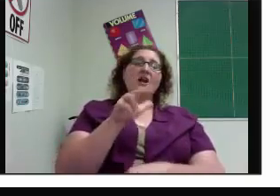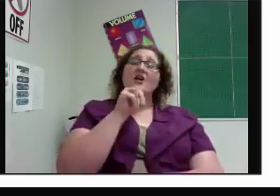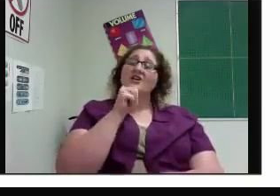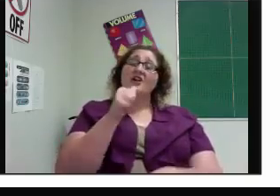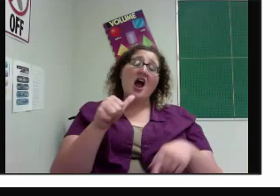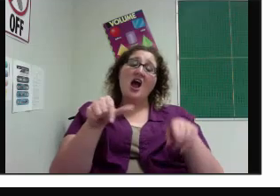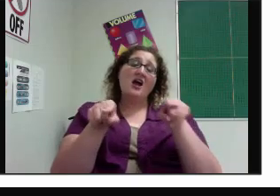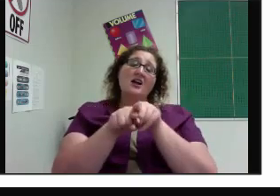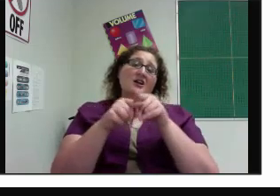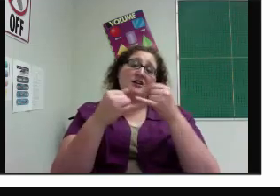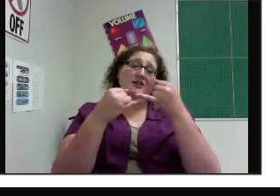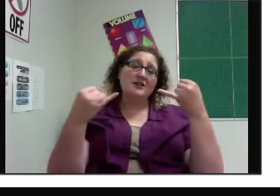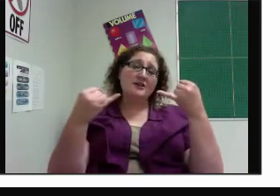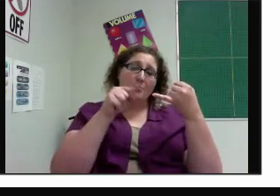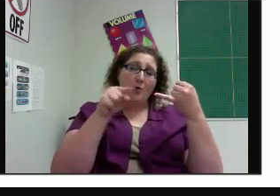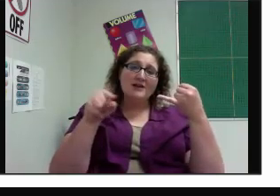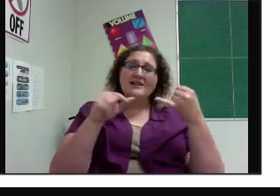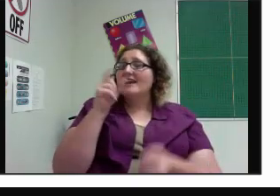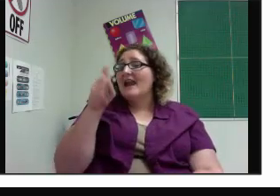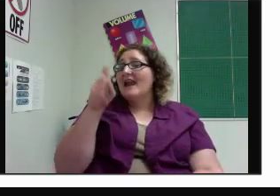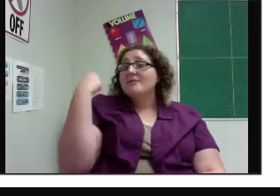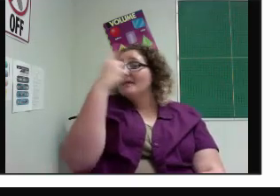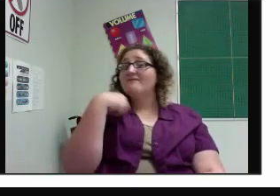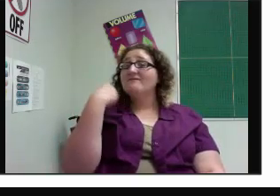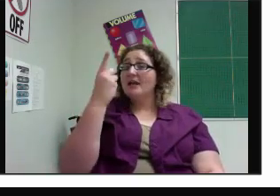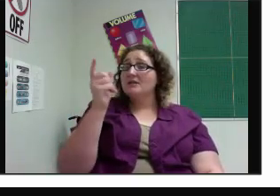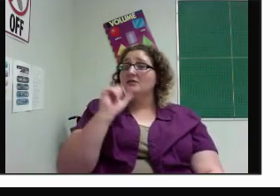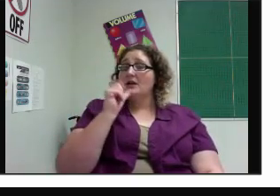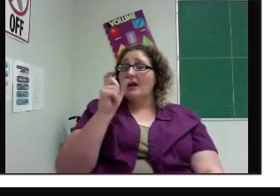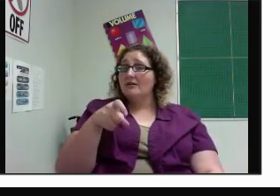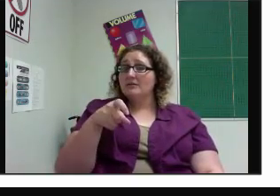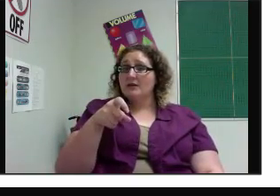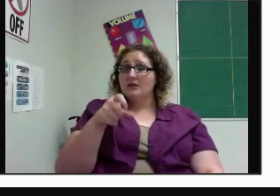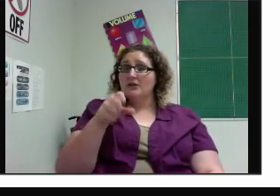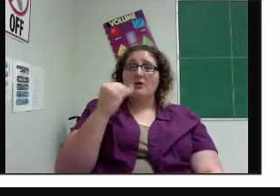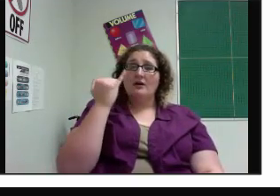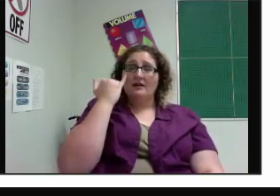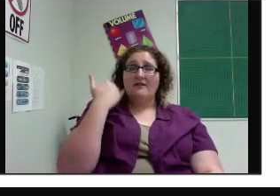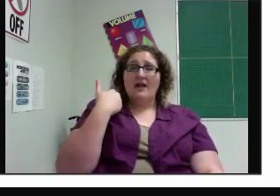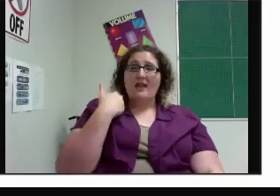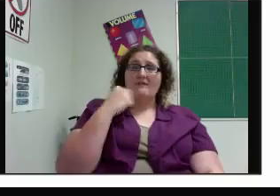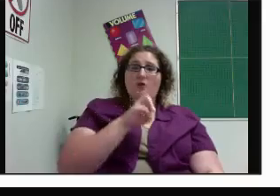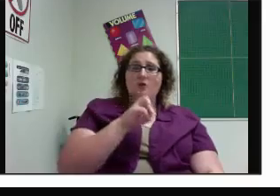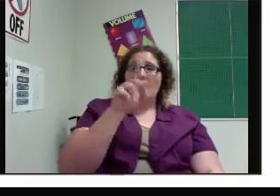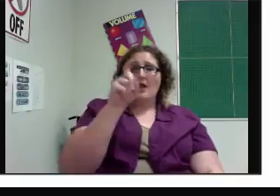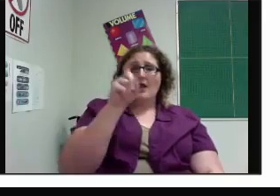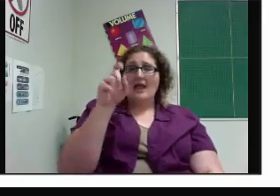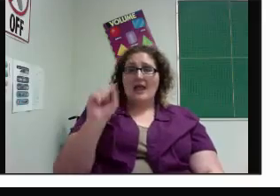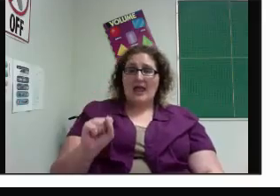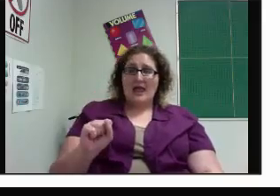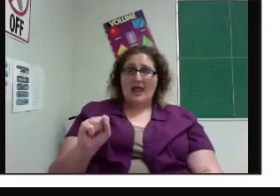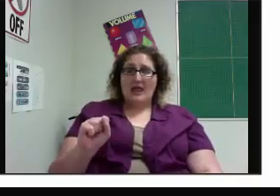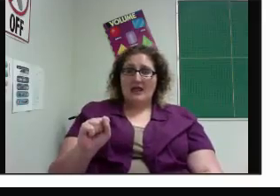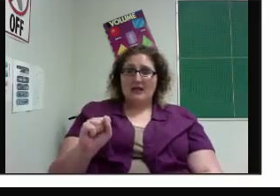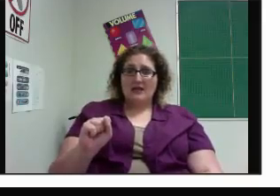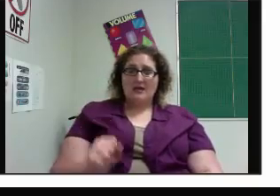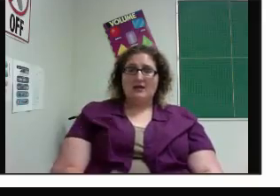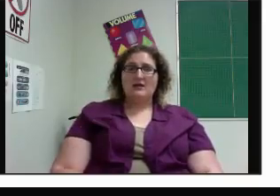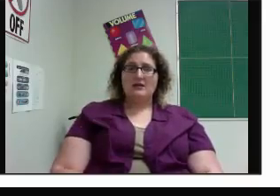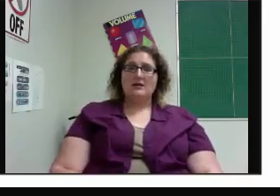go, it doesn't have a plane. Well, planes are three non-collinear points. It doesn't necessarily have to be the face of a